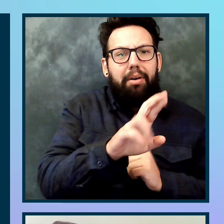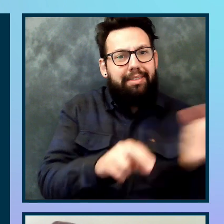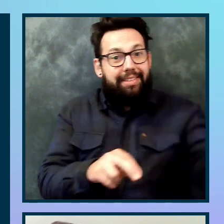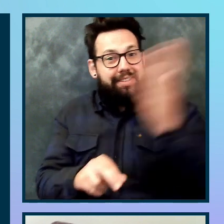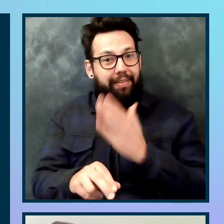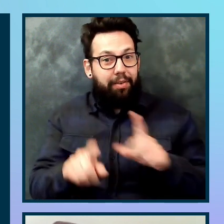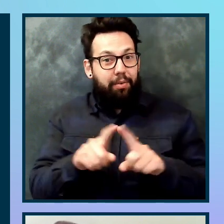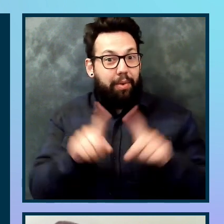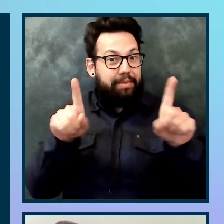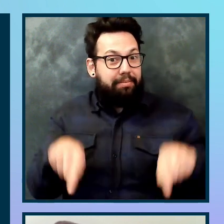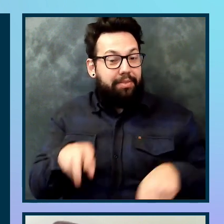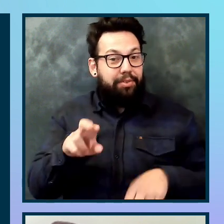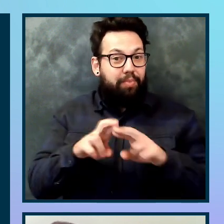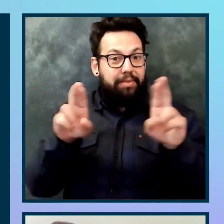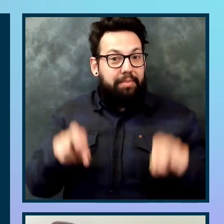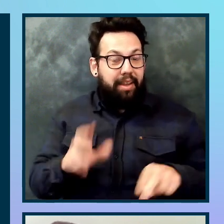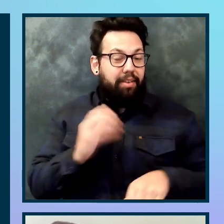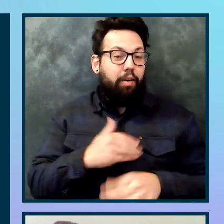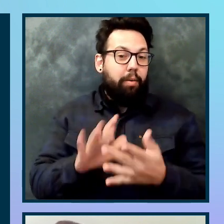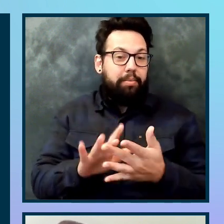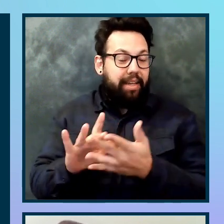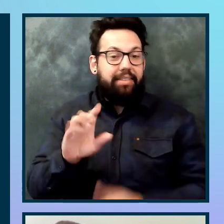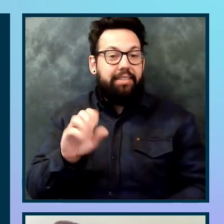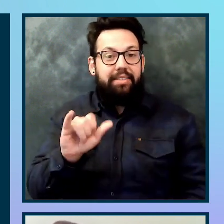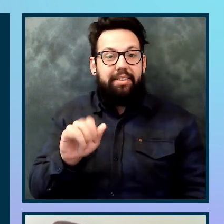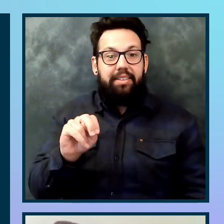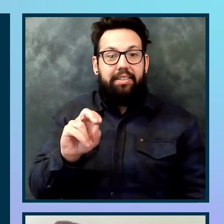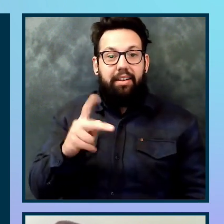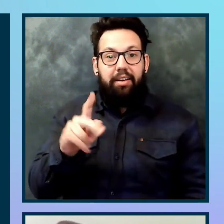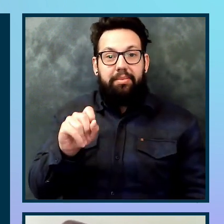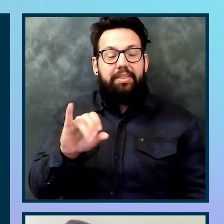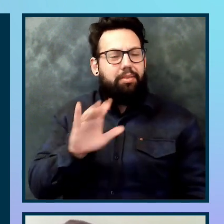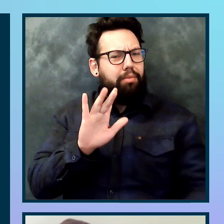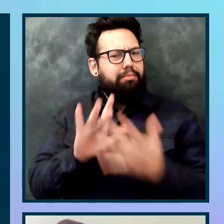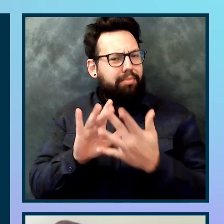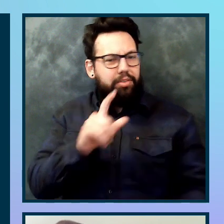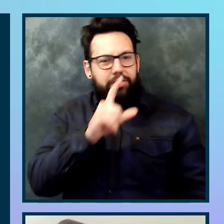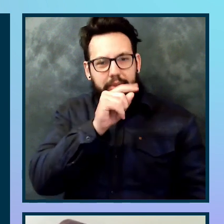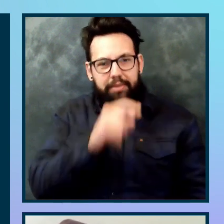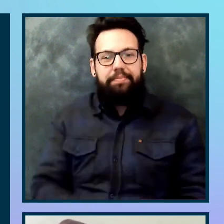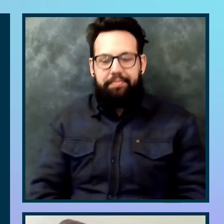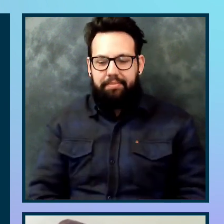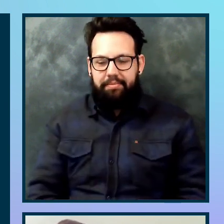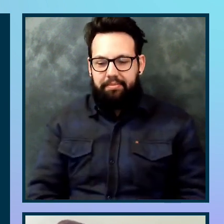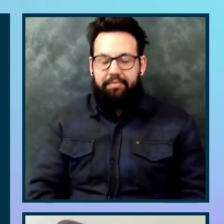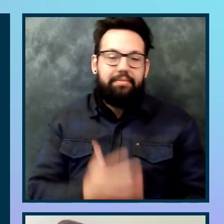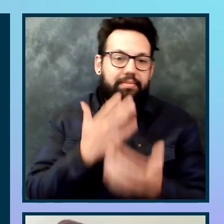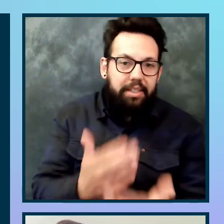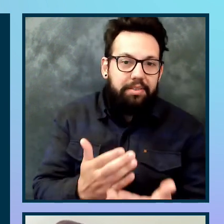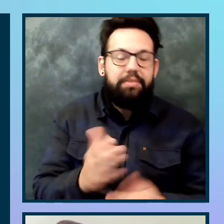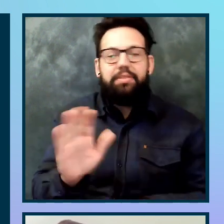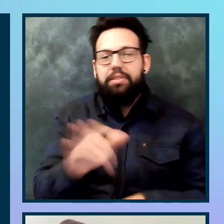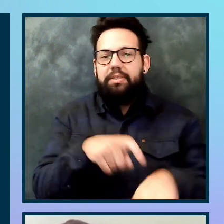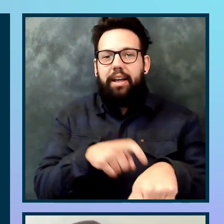on synopsys.com/careers. And you can also tweet me on Twitter at SGORESHT. So I want to thank you guys all for your time, and I